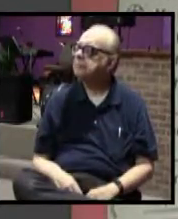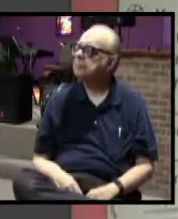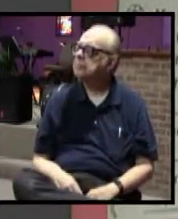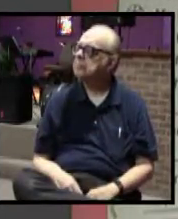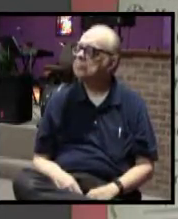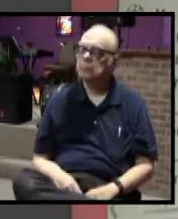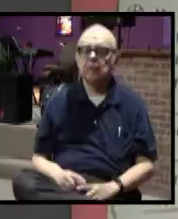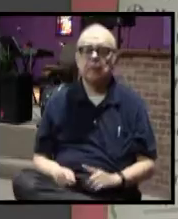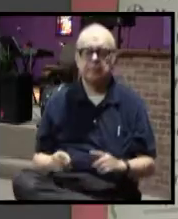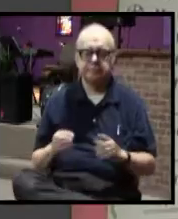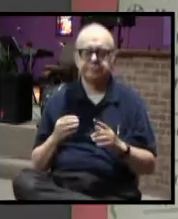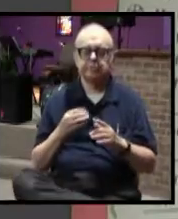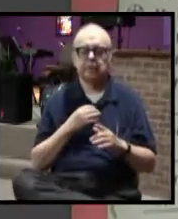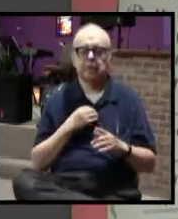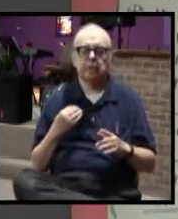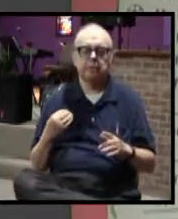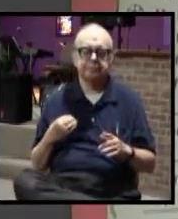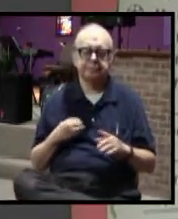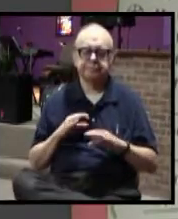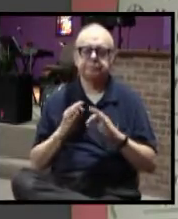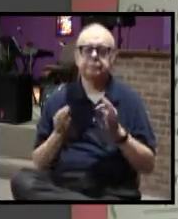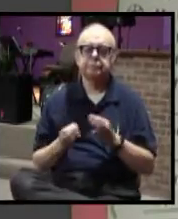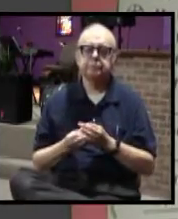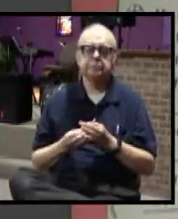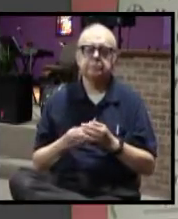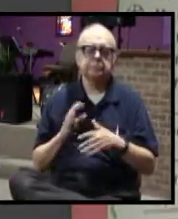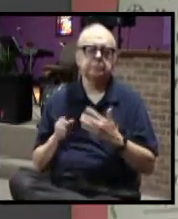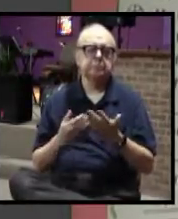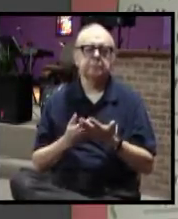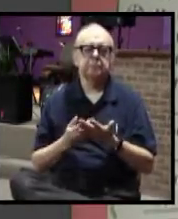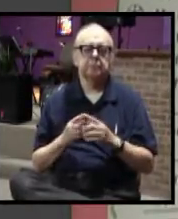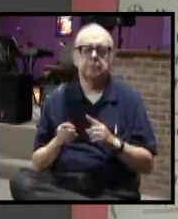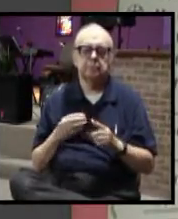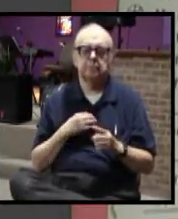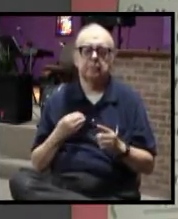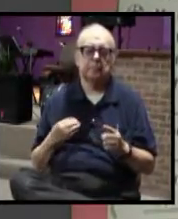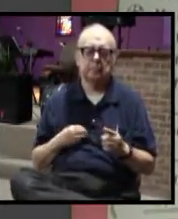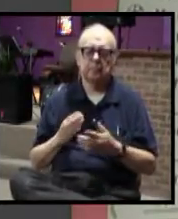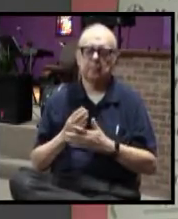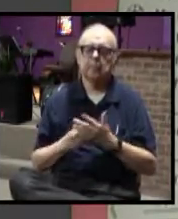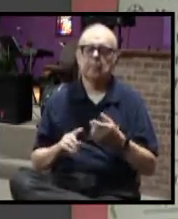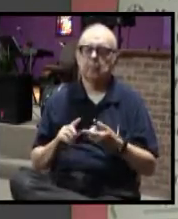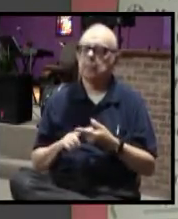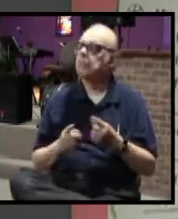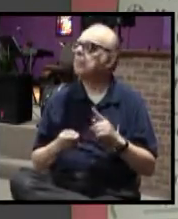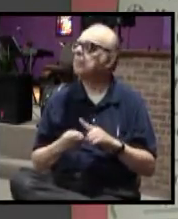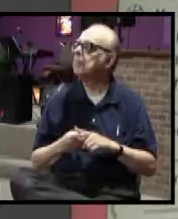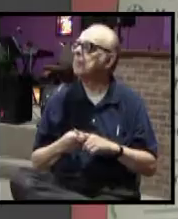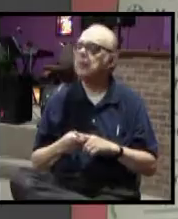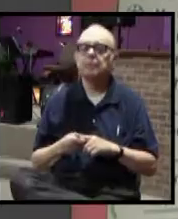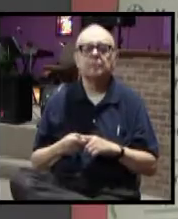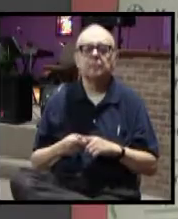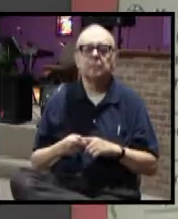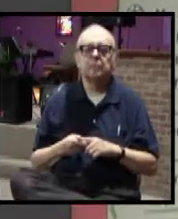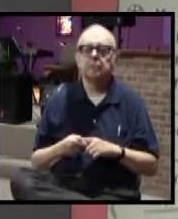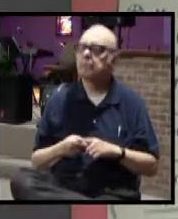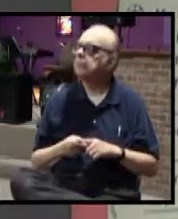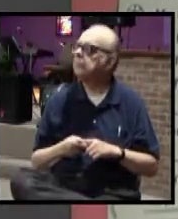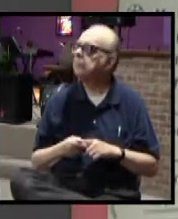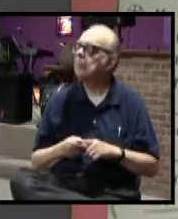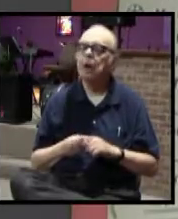It's hard for me to read all of this. The members of my family are, and he lists all of those. Some of my friends are.